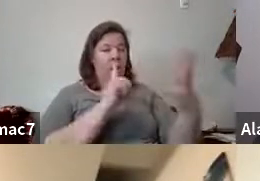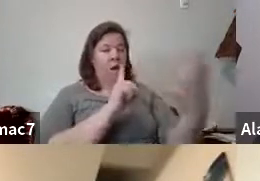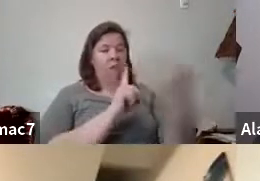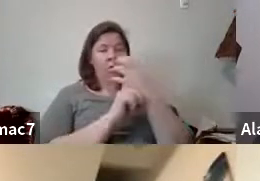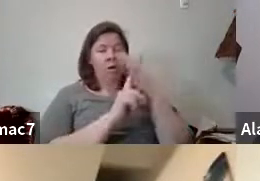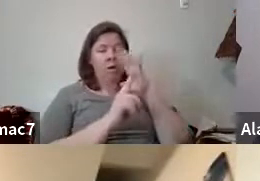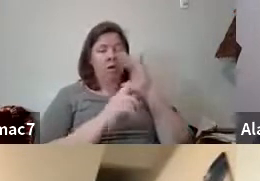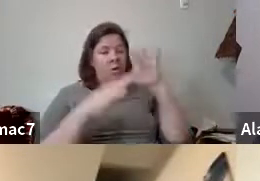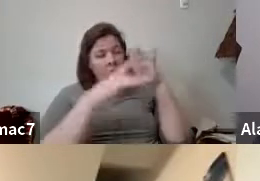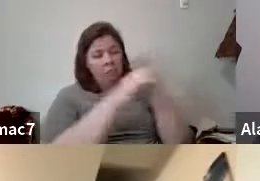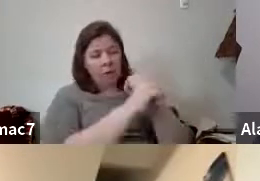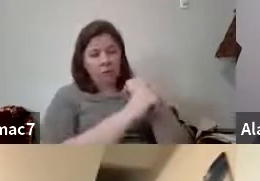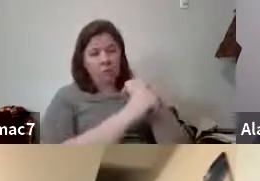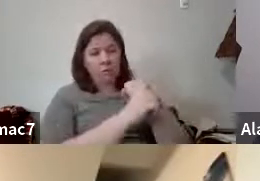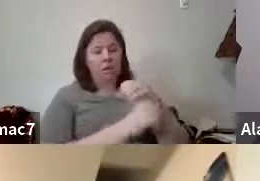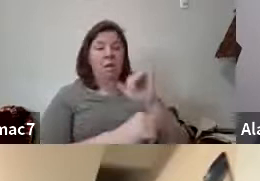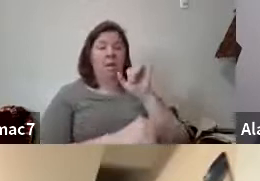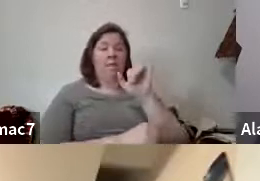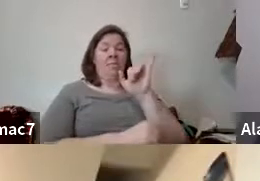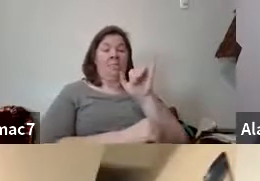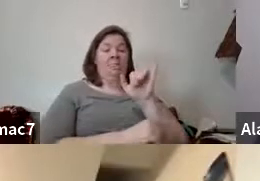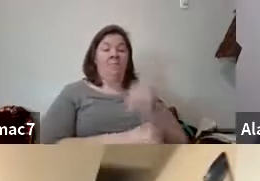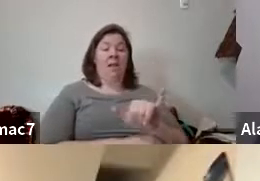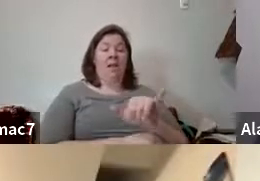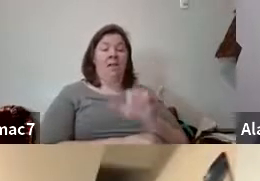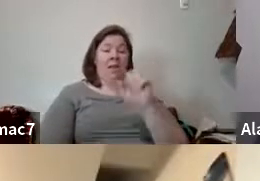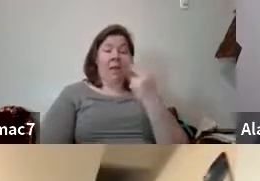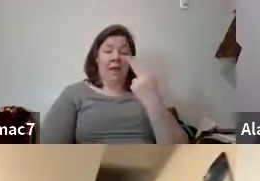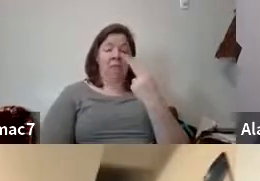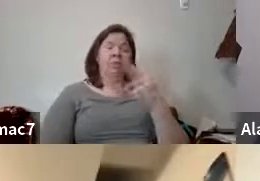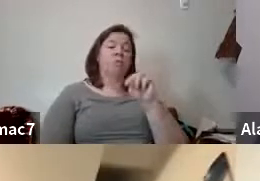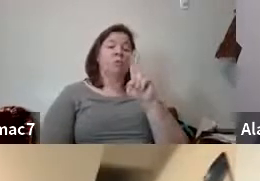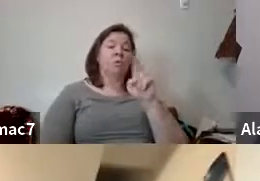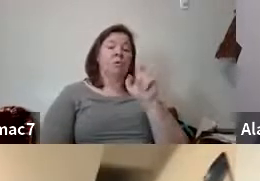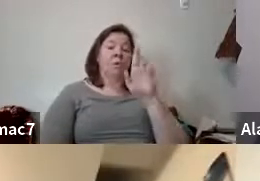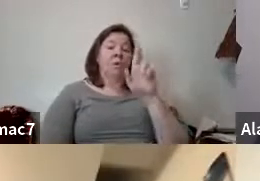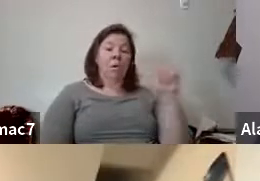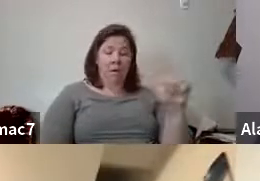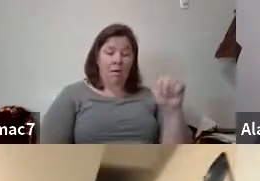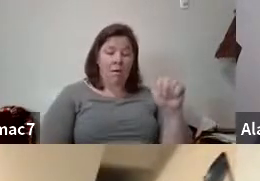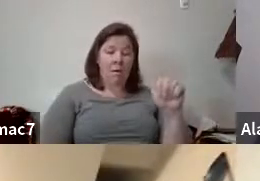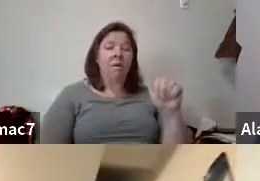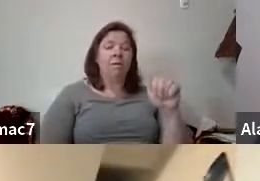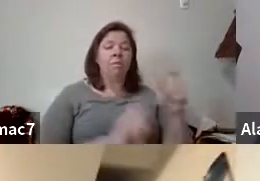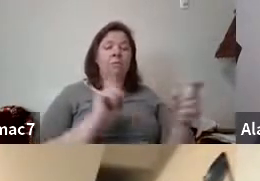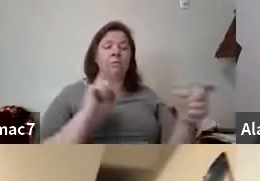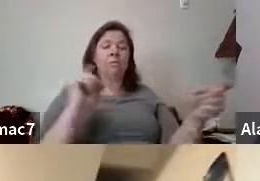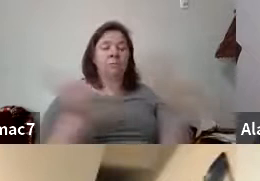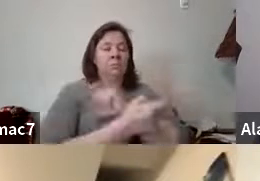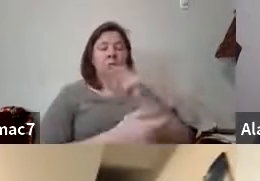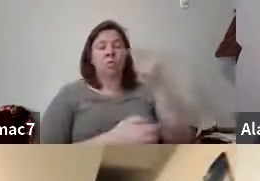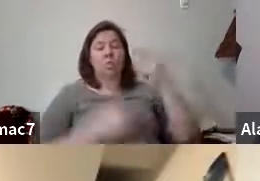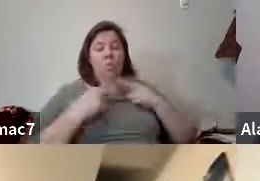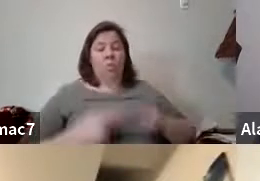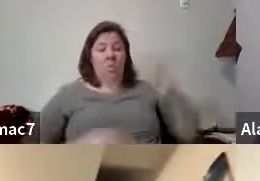asking have attracted Ash Mufaro and ONPASSIVE in our lives, because it has come at a pivotal point in human history, if you want to get